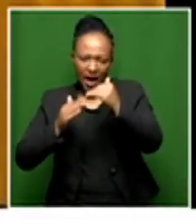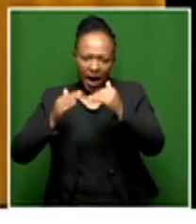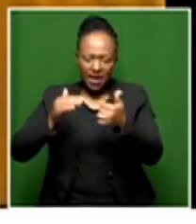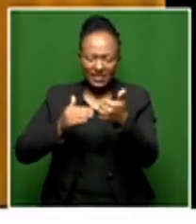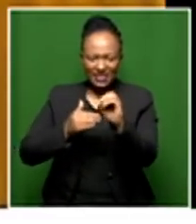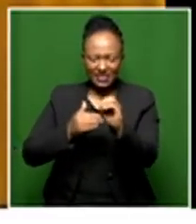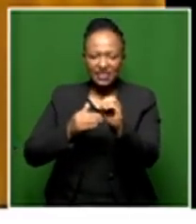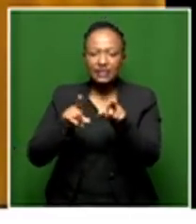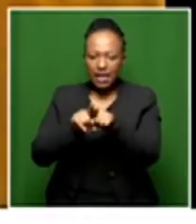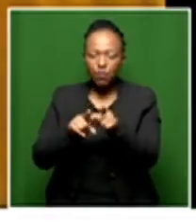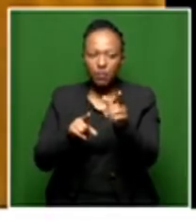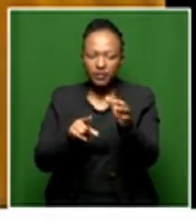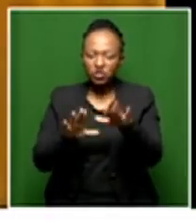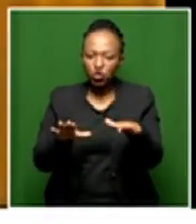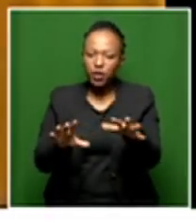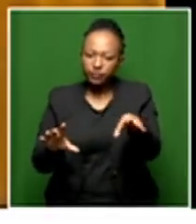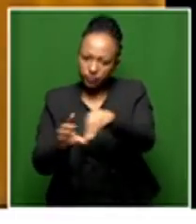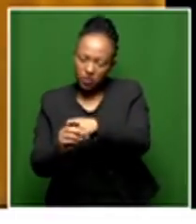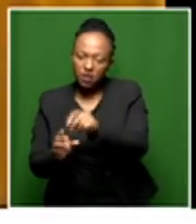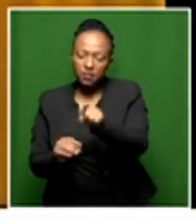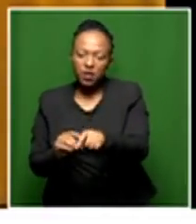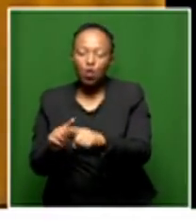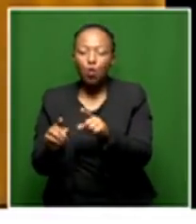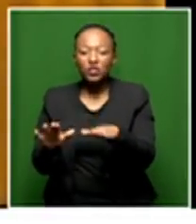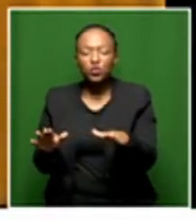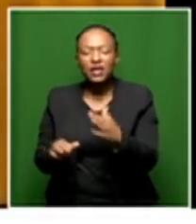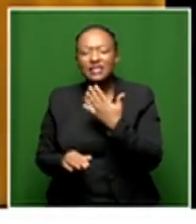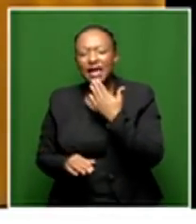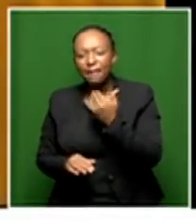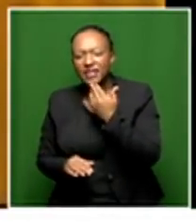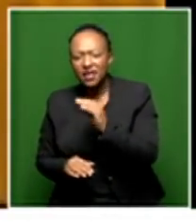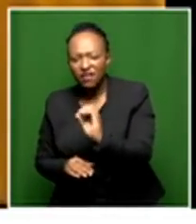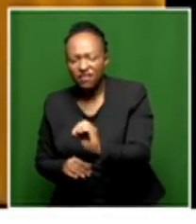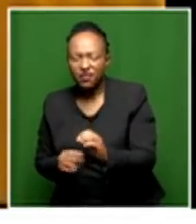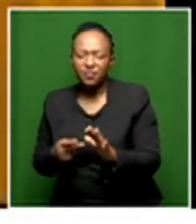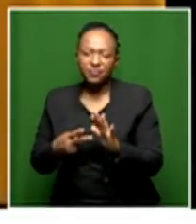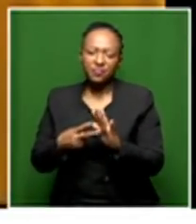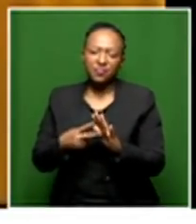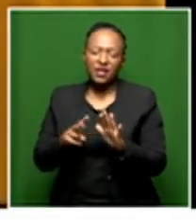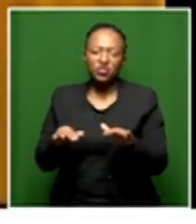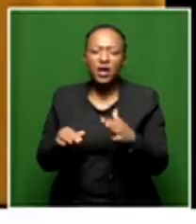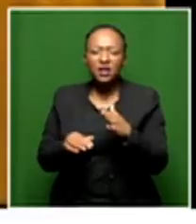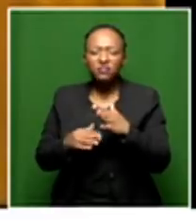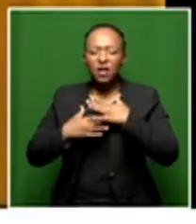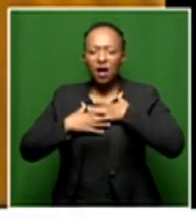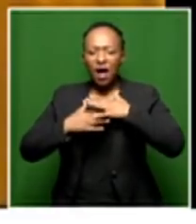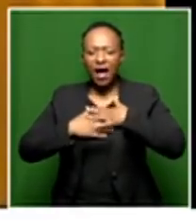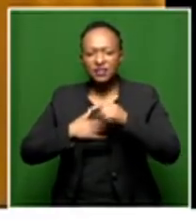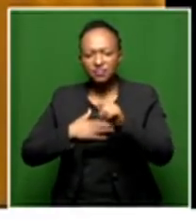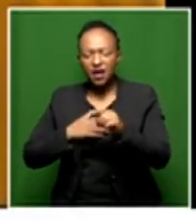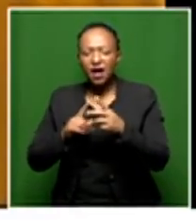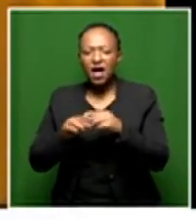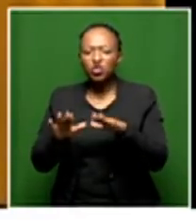maybe we should also consider children with underlying conditions. So we have children with diabetes, children with asthma, children living